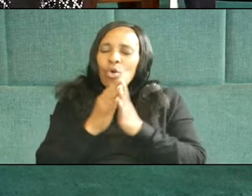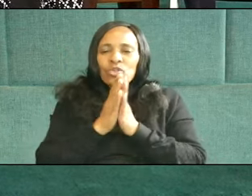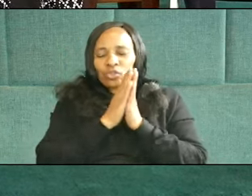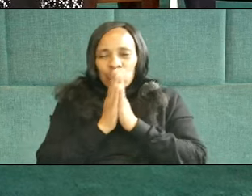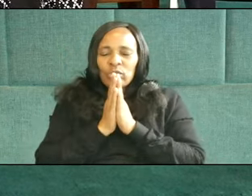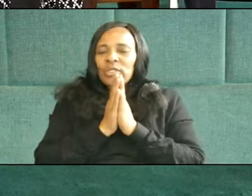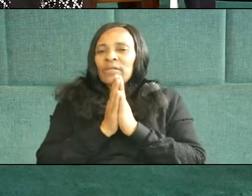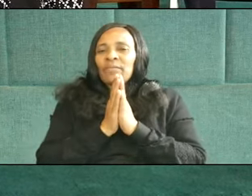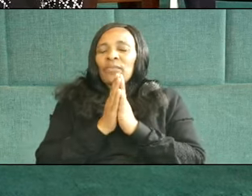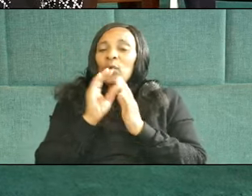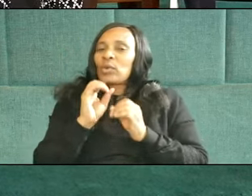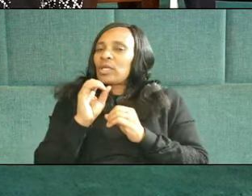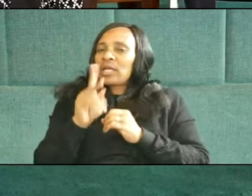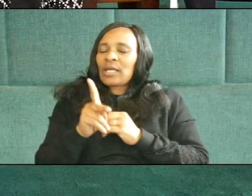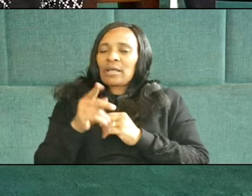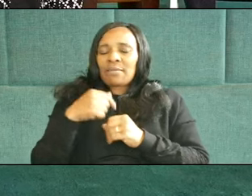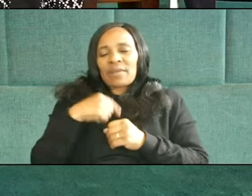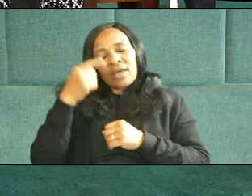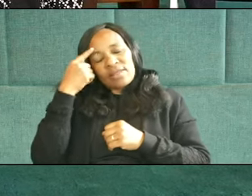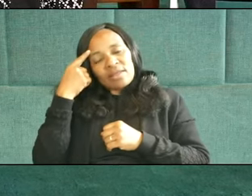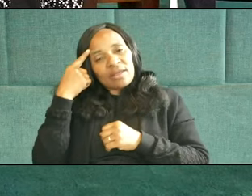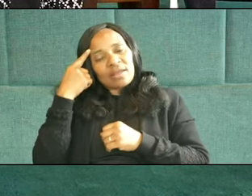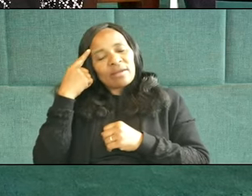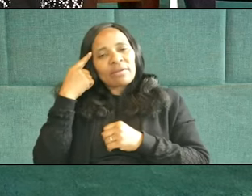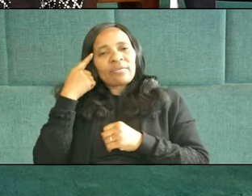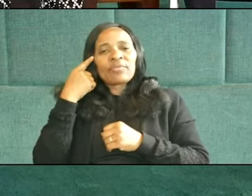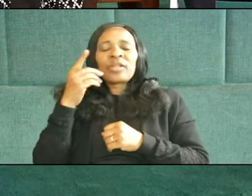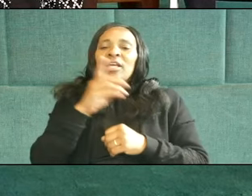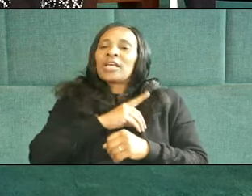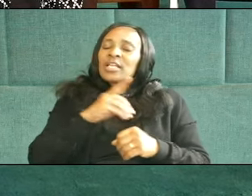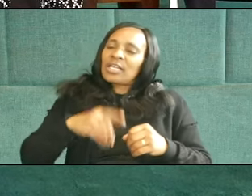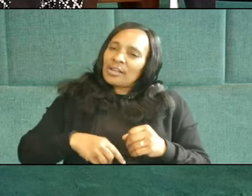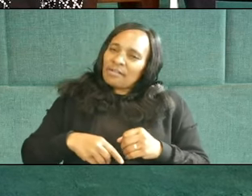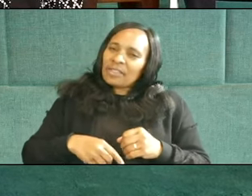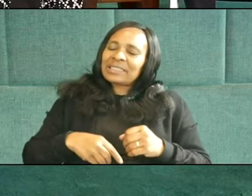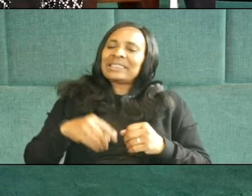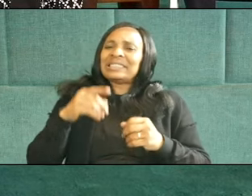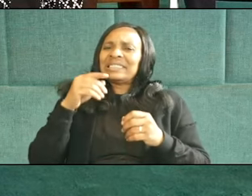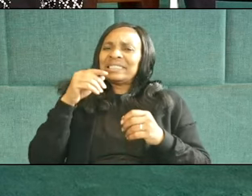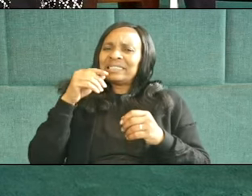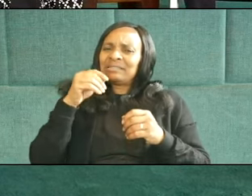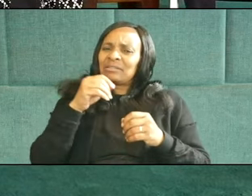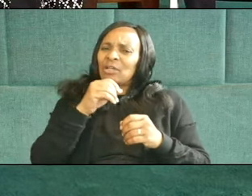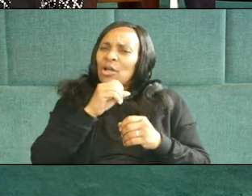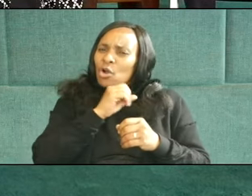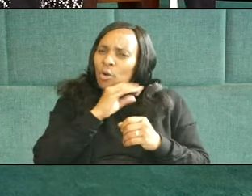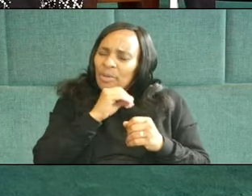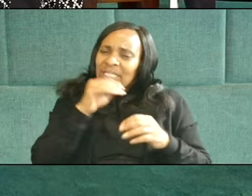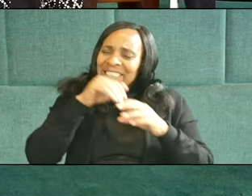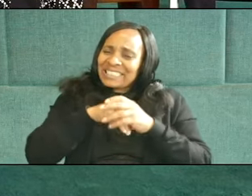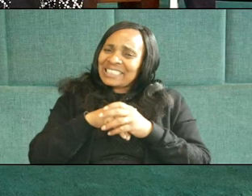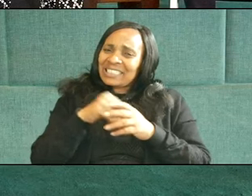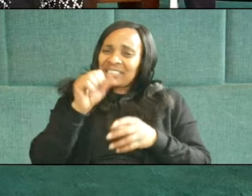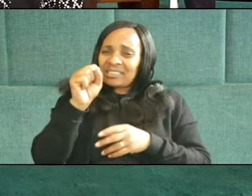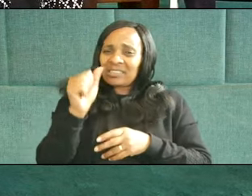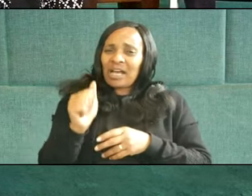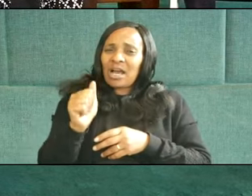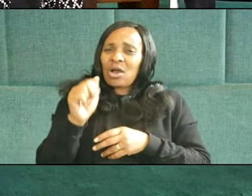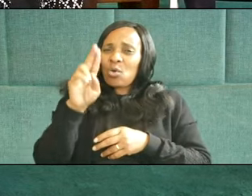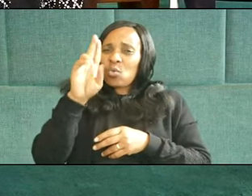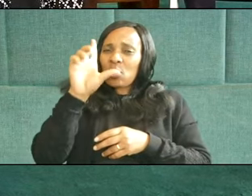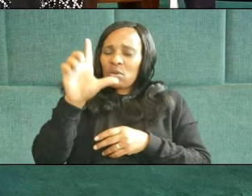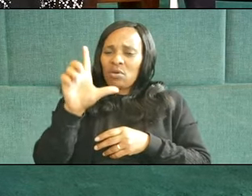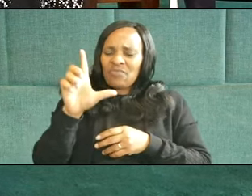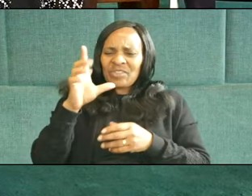Saul? Okay, I think that David's lament on Saul means he valued, he